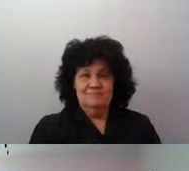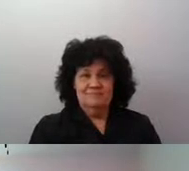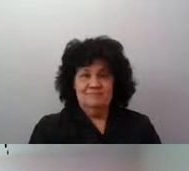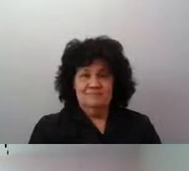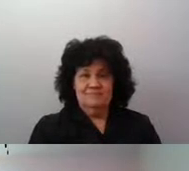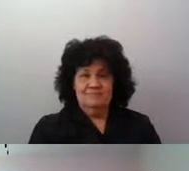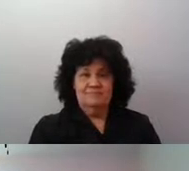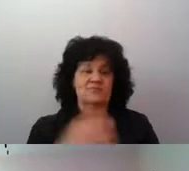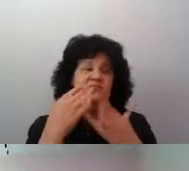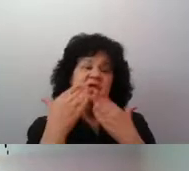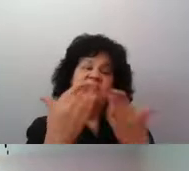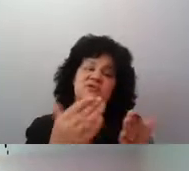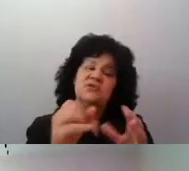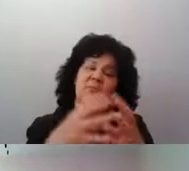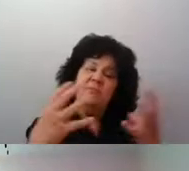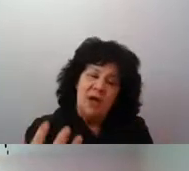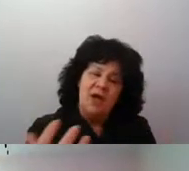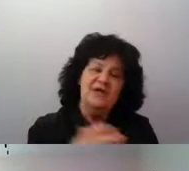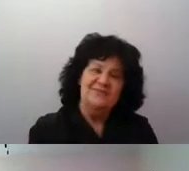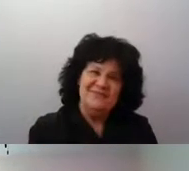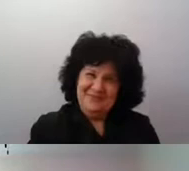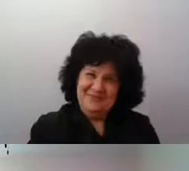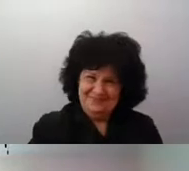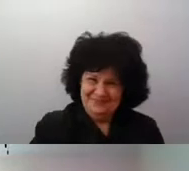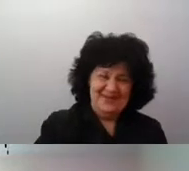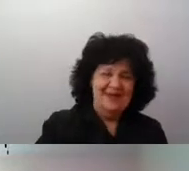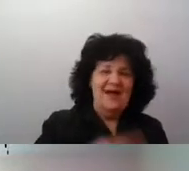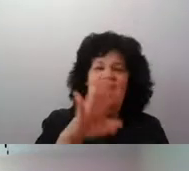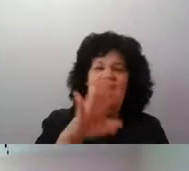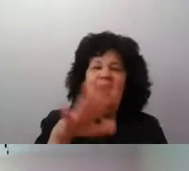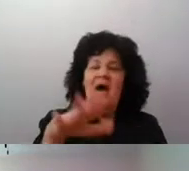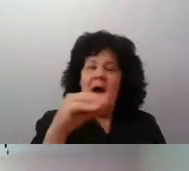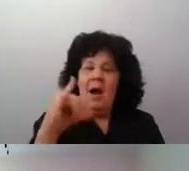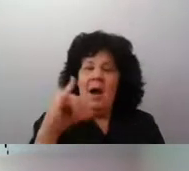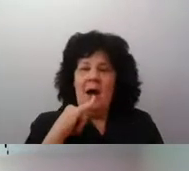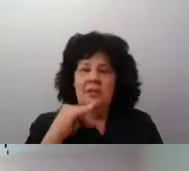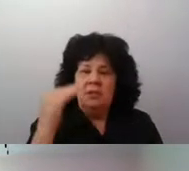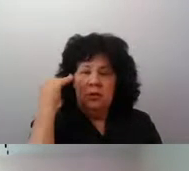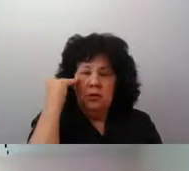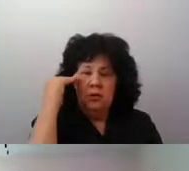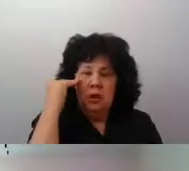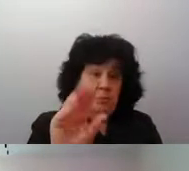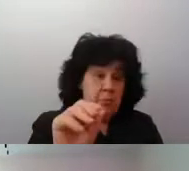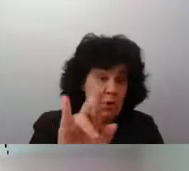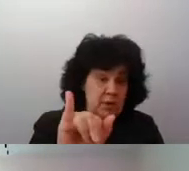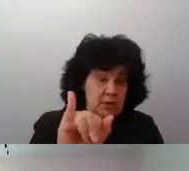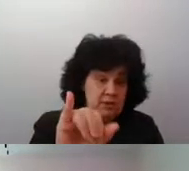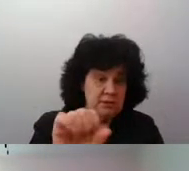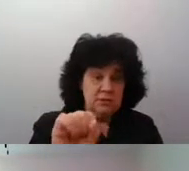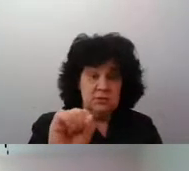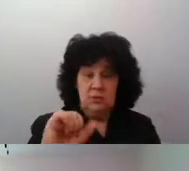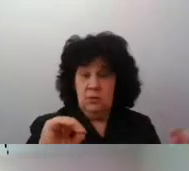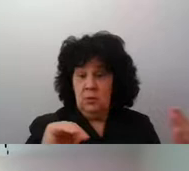Thank you so much, Jeff. And I know, Boris, we're coming up on the 4 o'clock